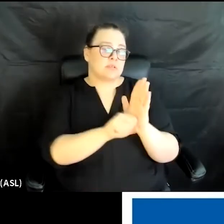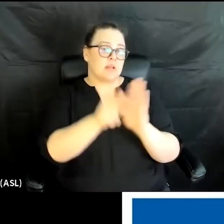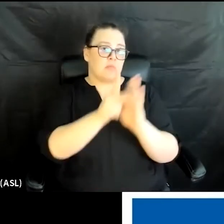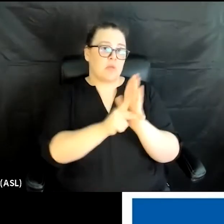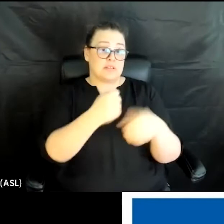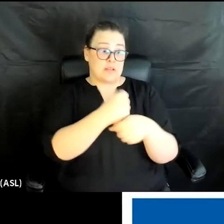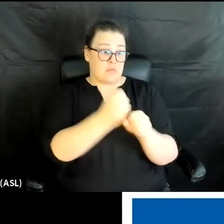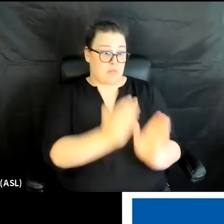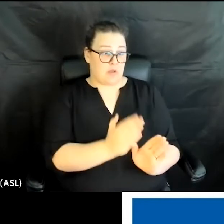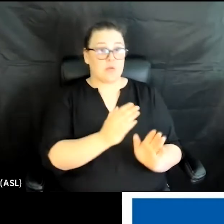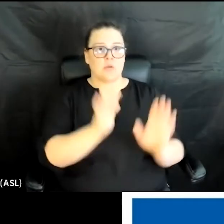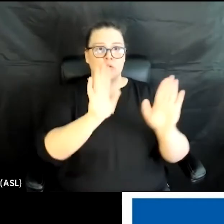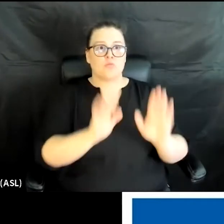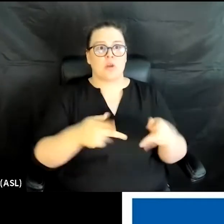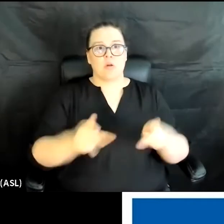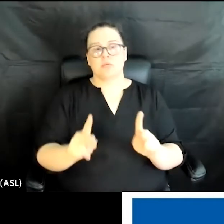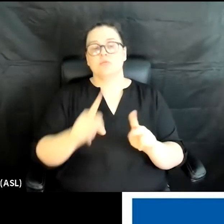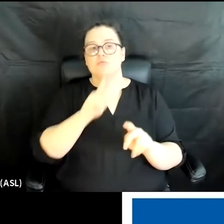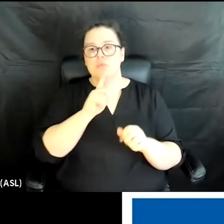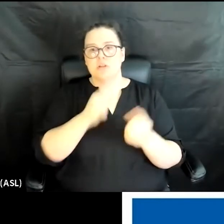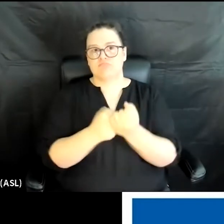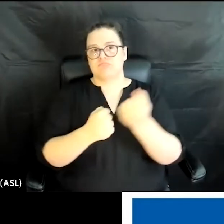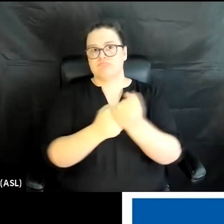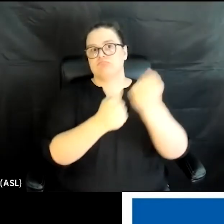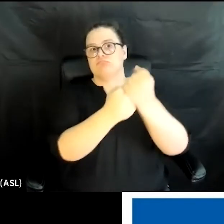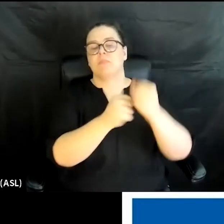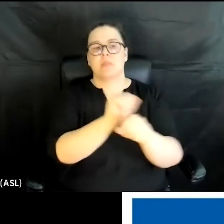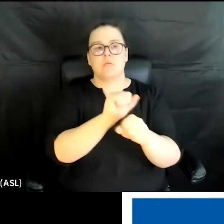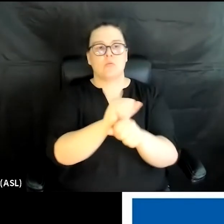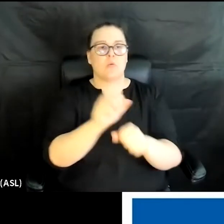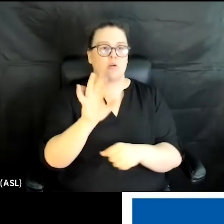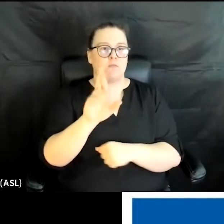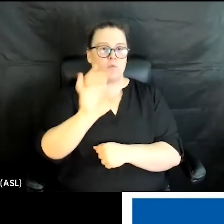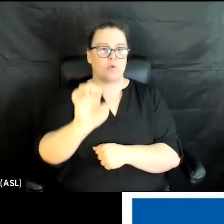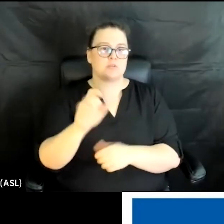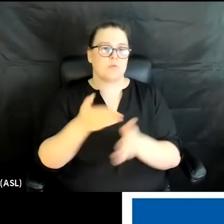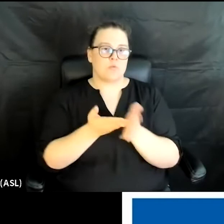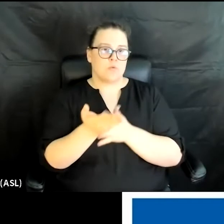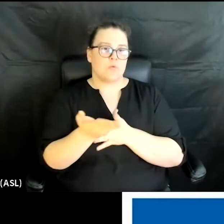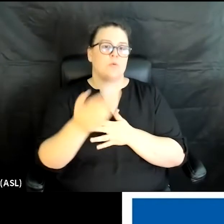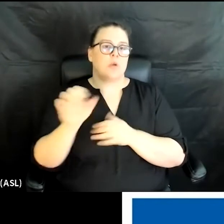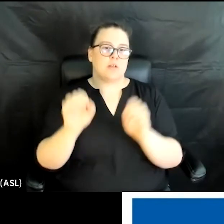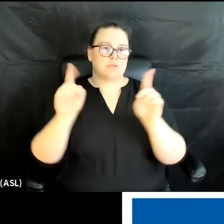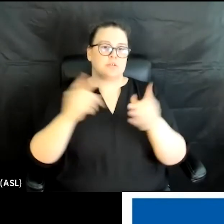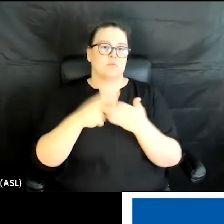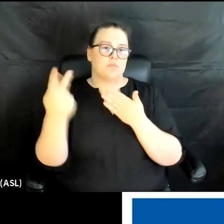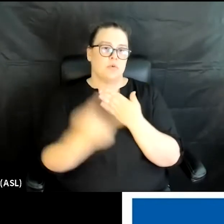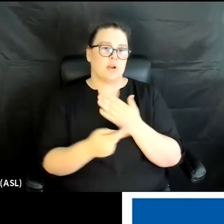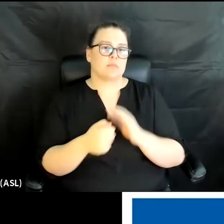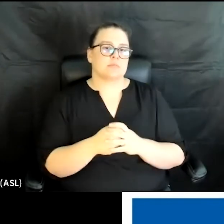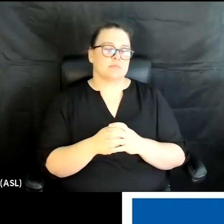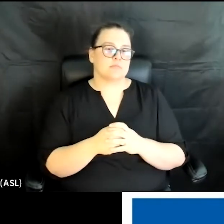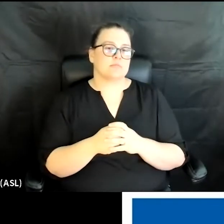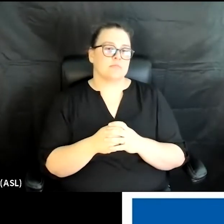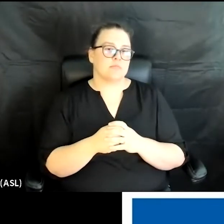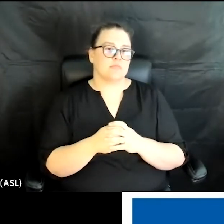great opportunities to enhance workforce, the mental health workforce through educational programs in its own state